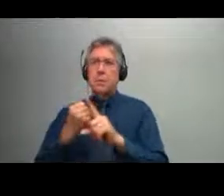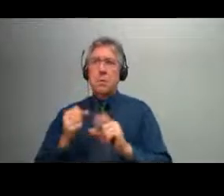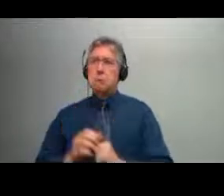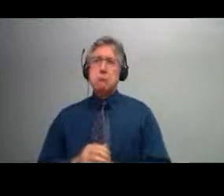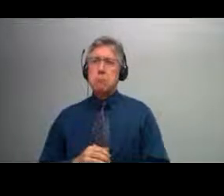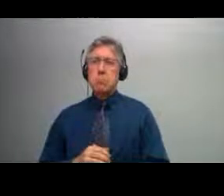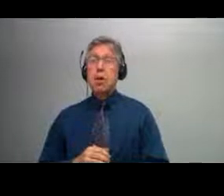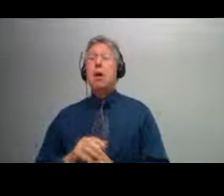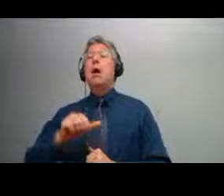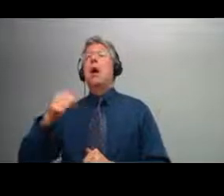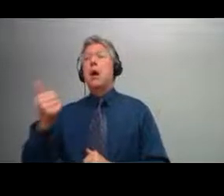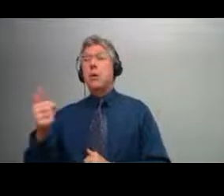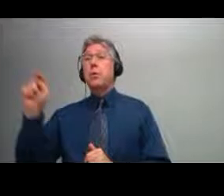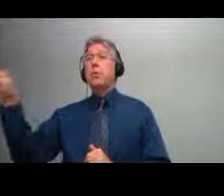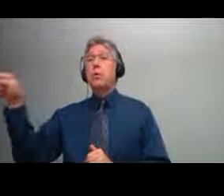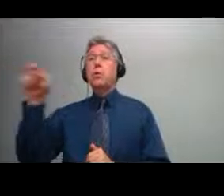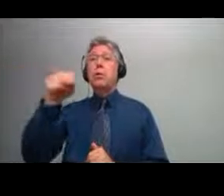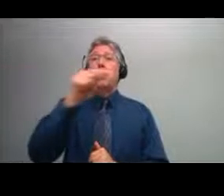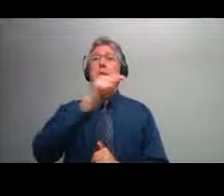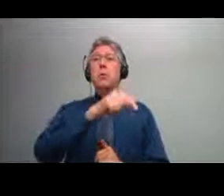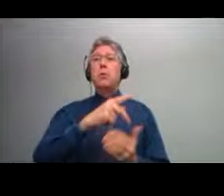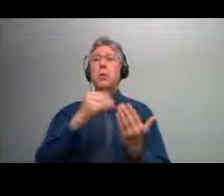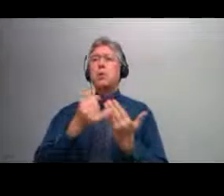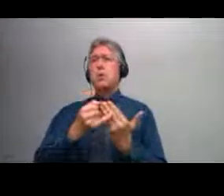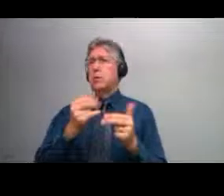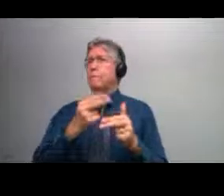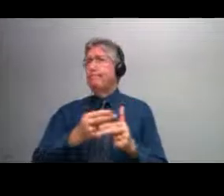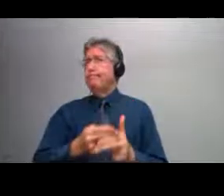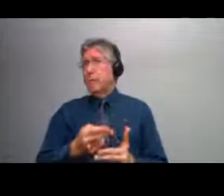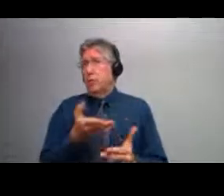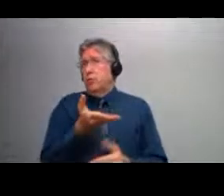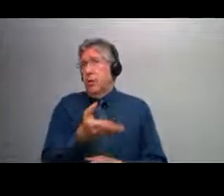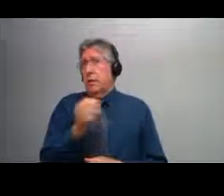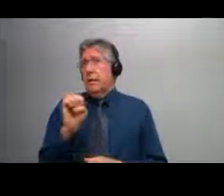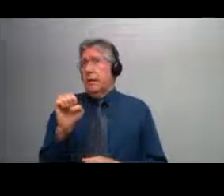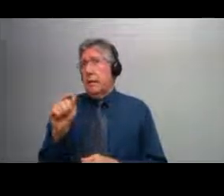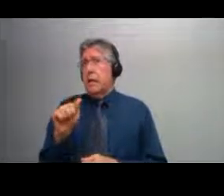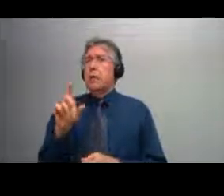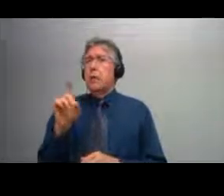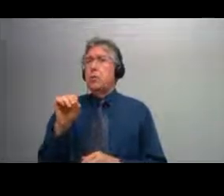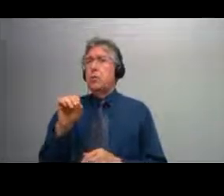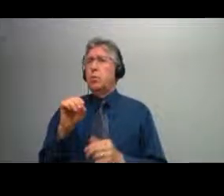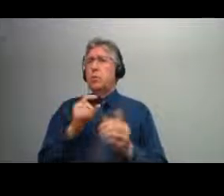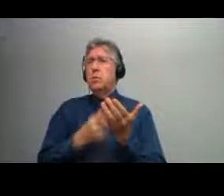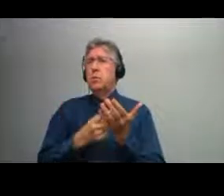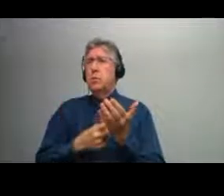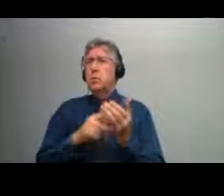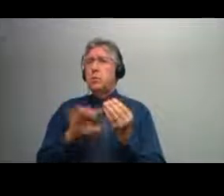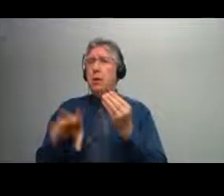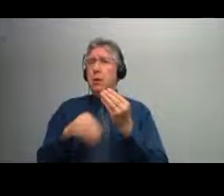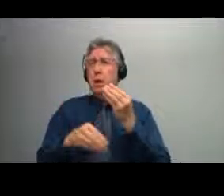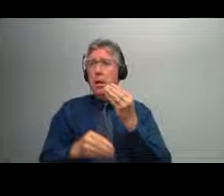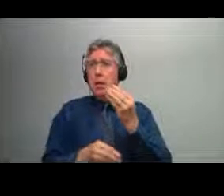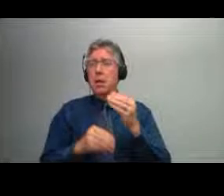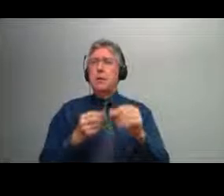But there are other projects listed in the EA that identify the cumulative effects to individual